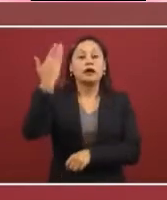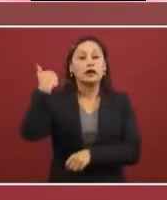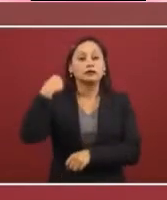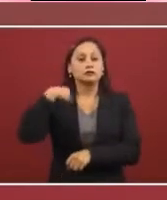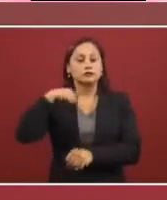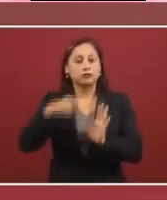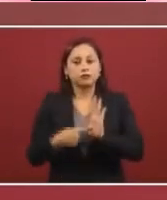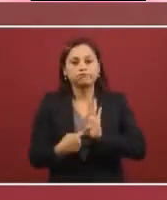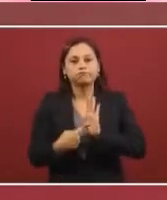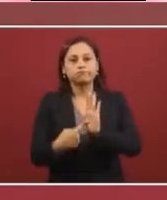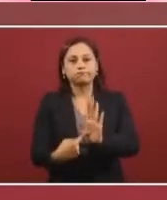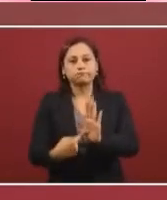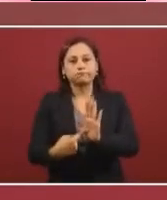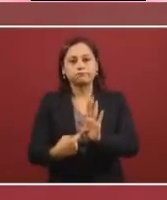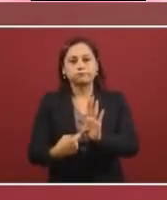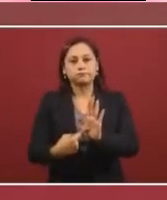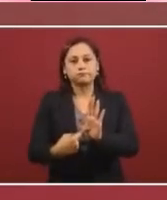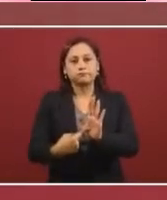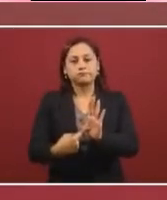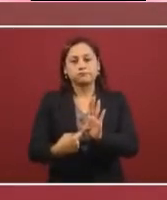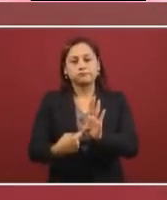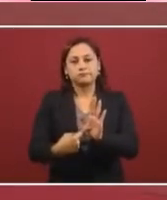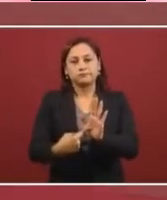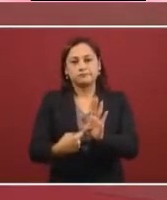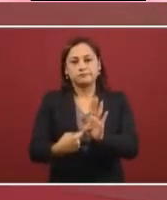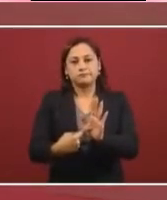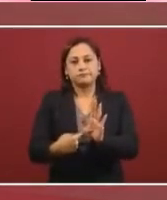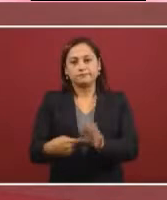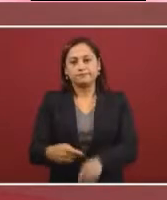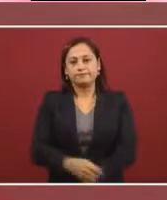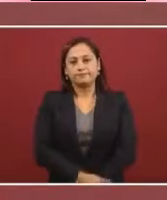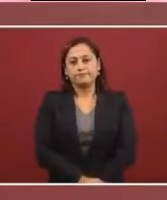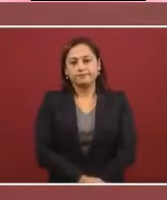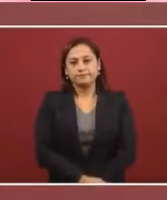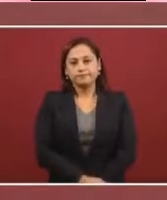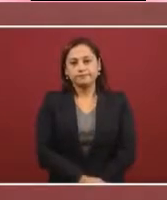been demonstrated and corrected that now even